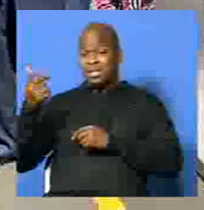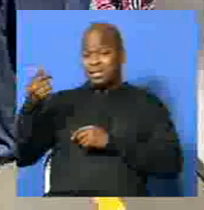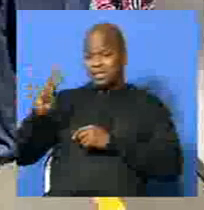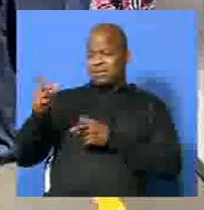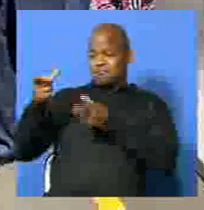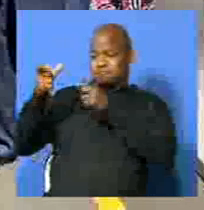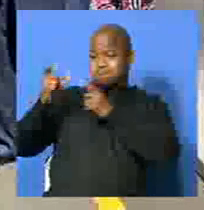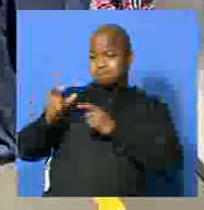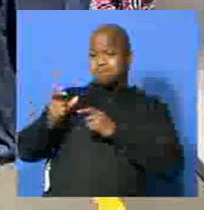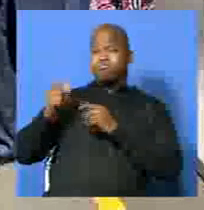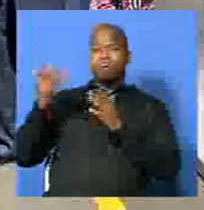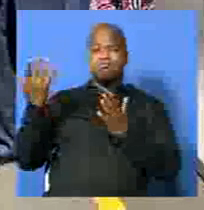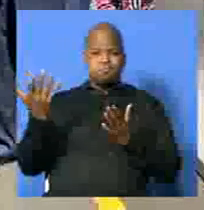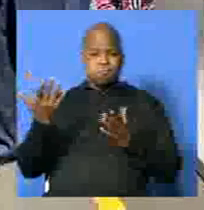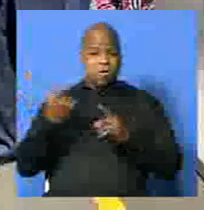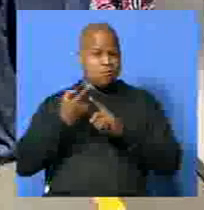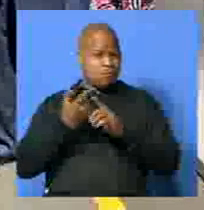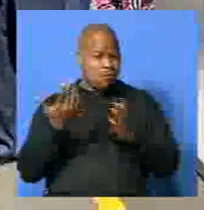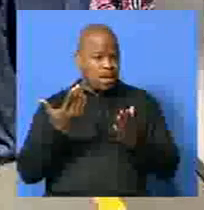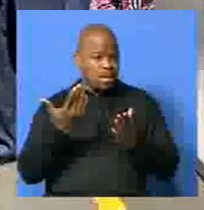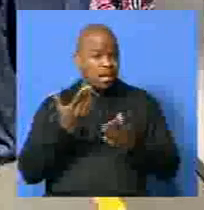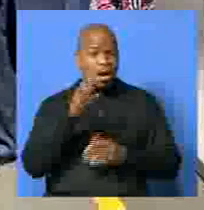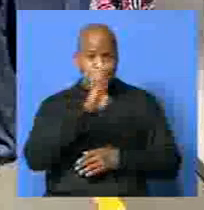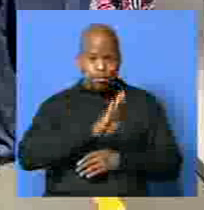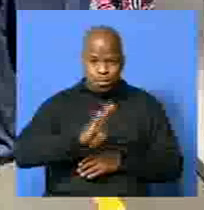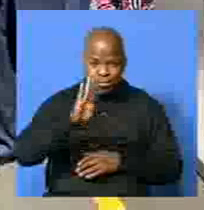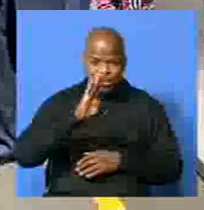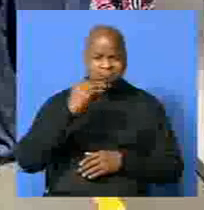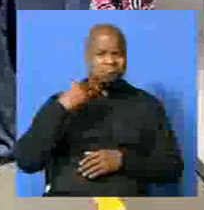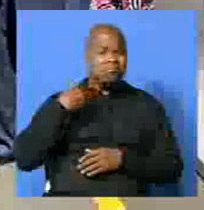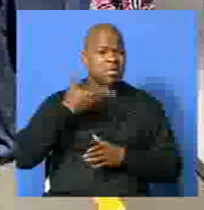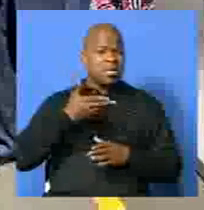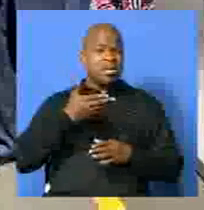neelang kgaso ka tlhamalelo ka kontheng ya legatshe la Botswana mme ka kwano